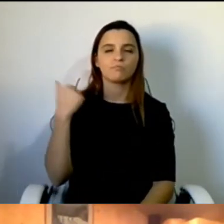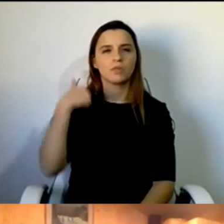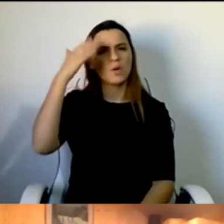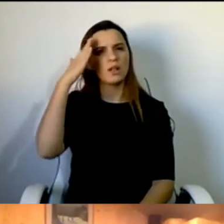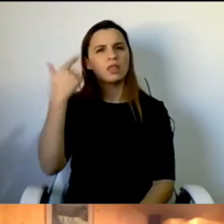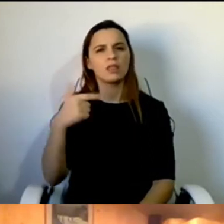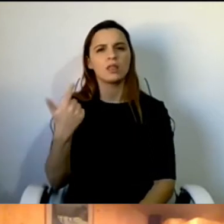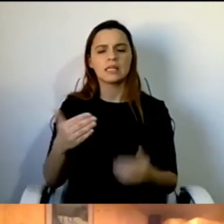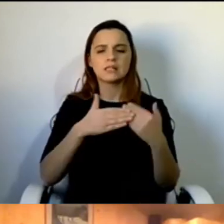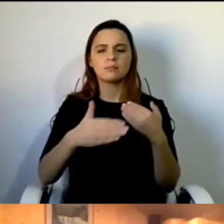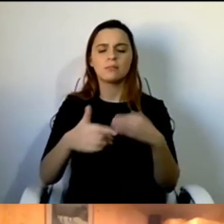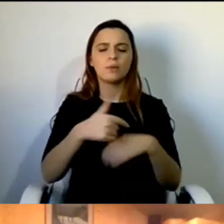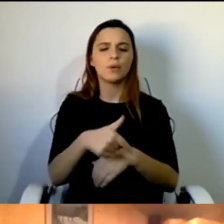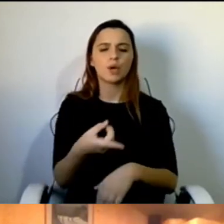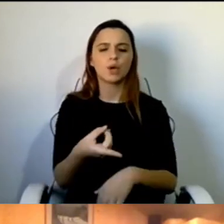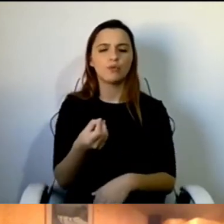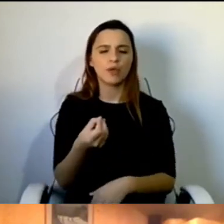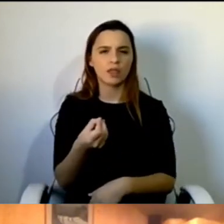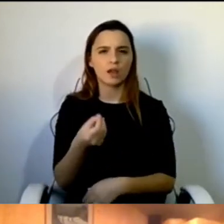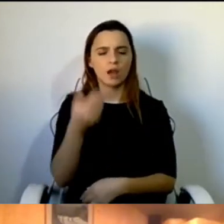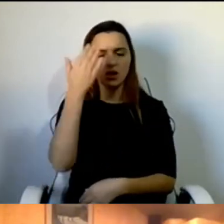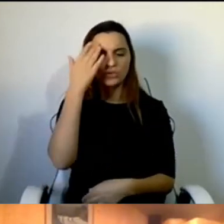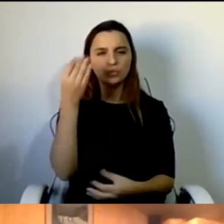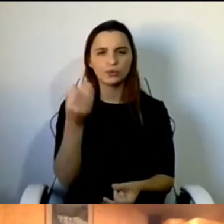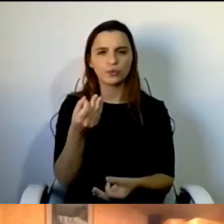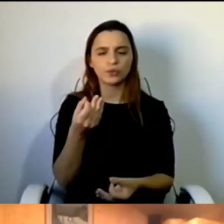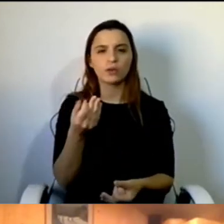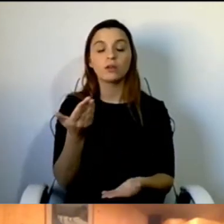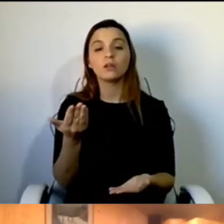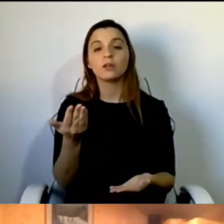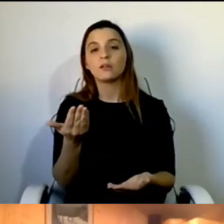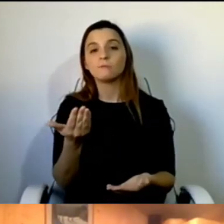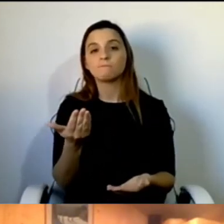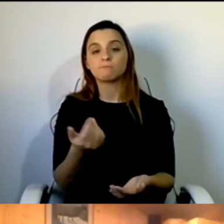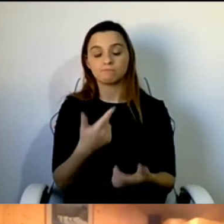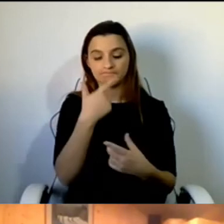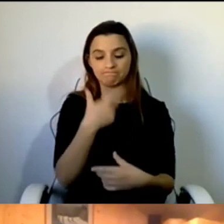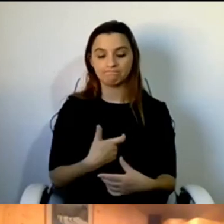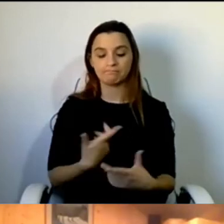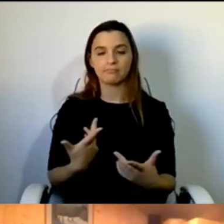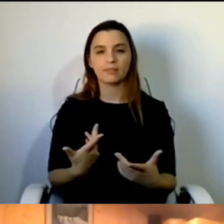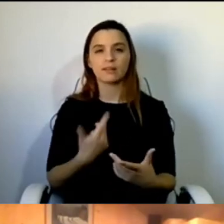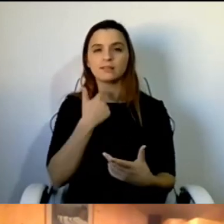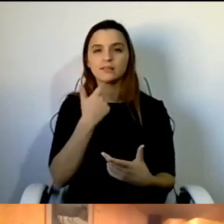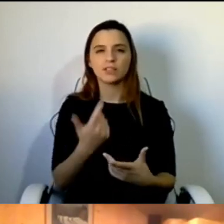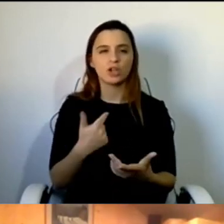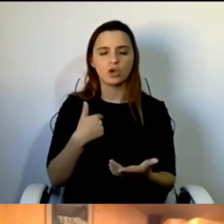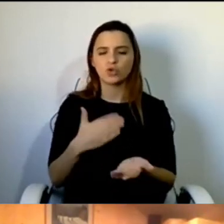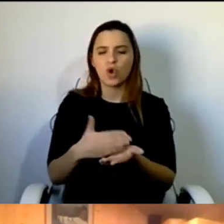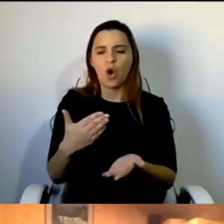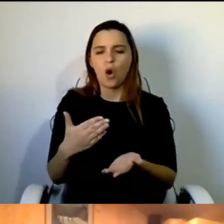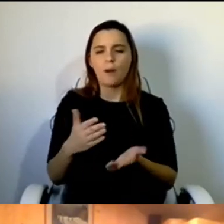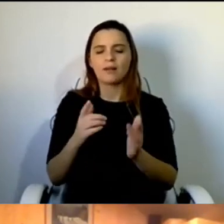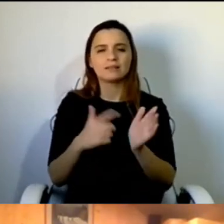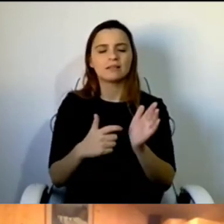in by having around 25, 26 hours of basic needs. The only thing the basic needs does, and